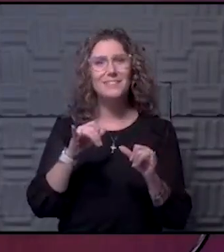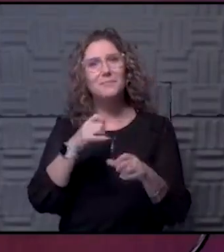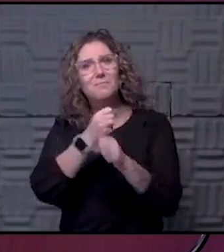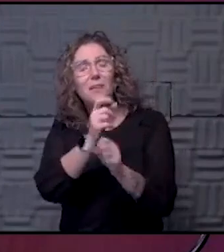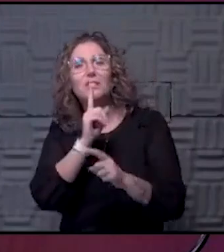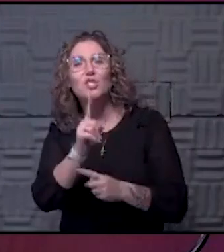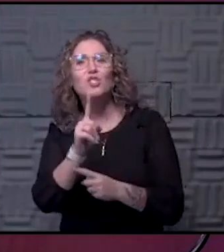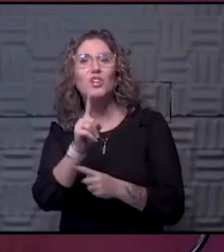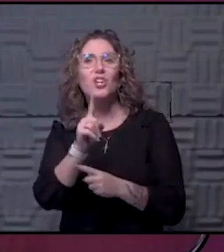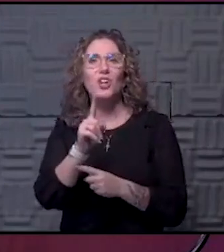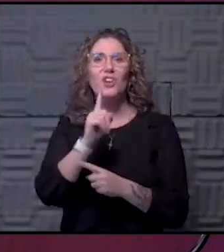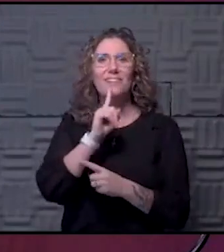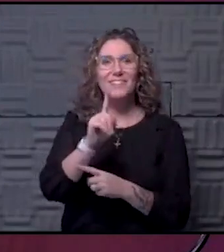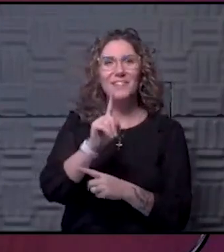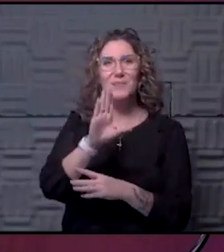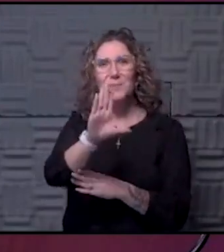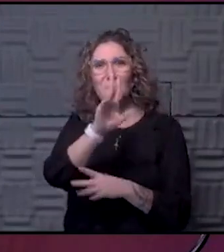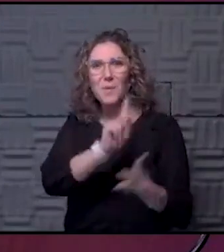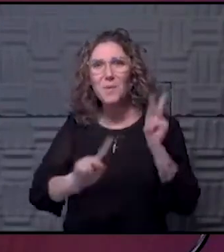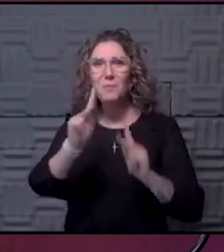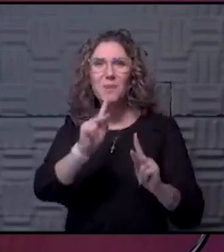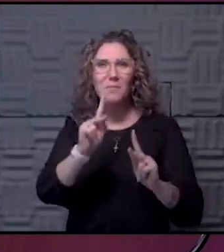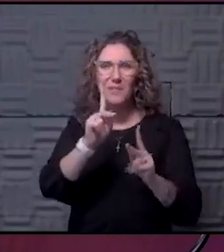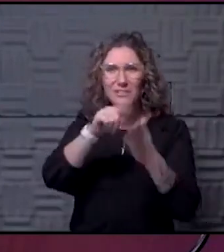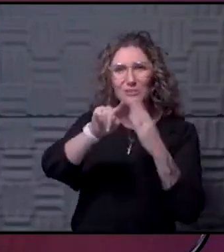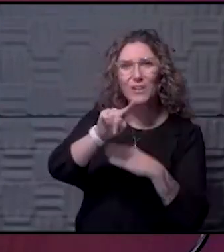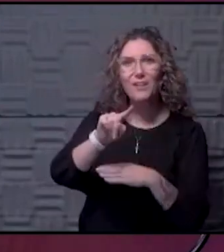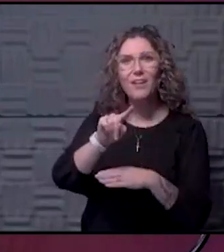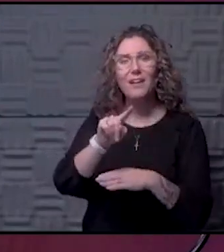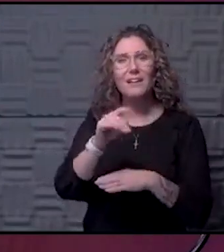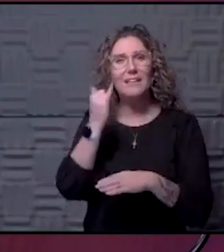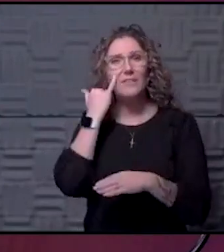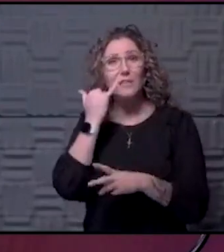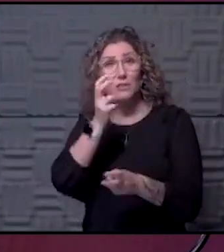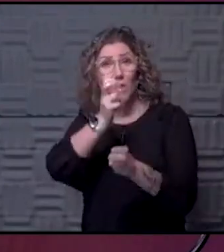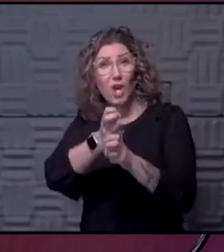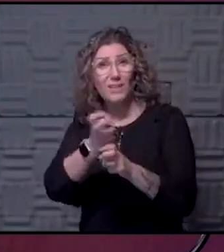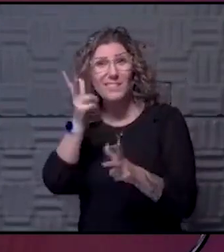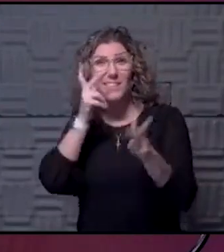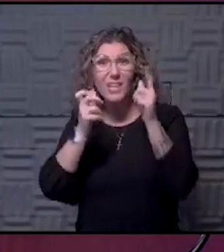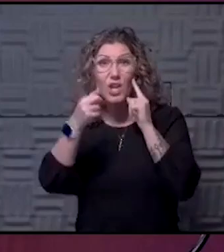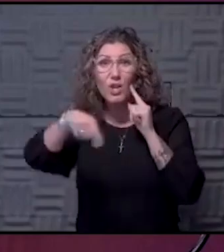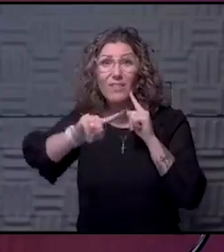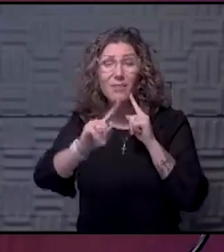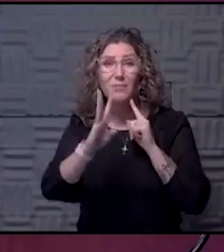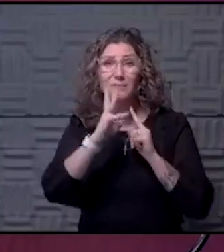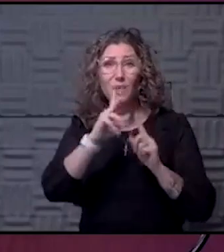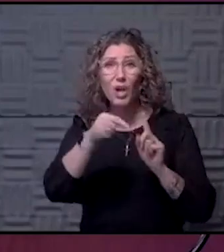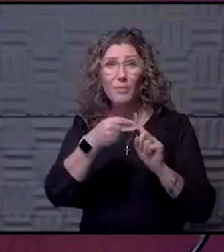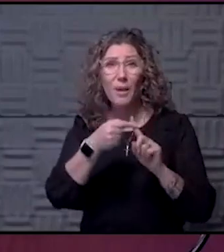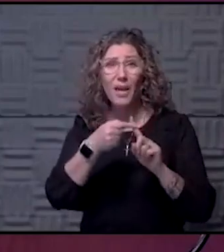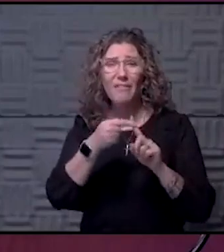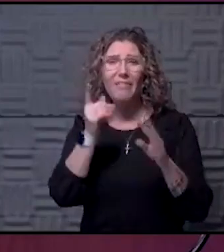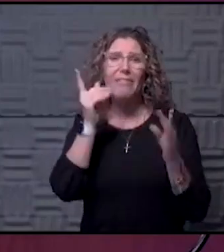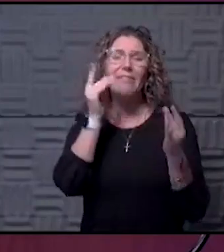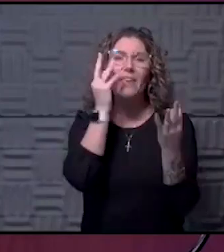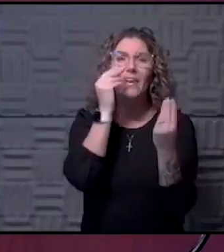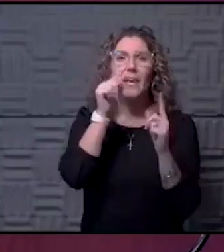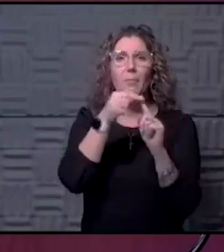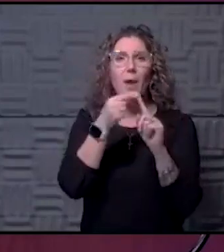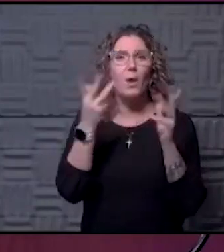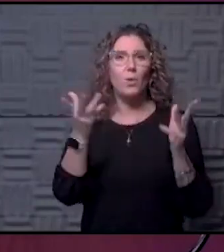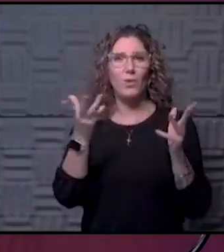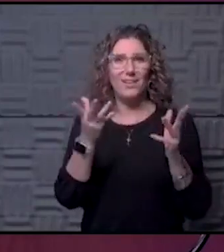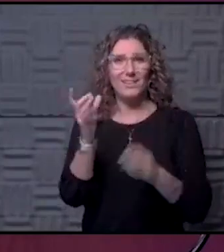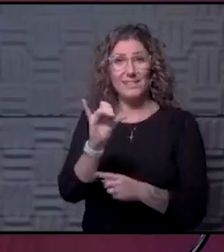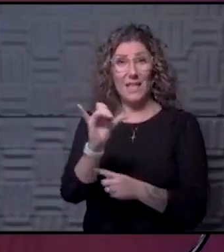them, and my only final thought about that is, if it's hard for you to hear them talk about what it's like, you just have to think about what it's like for them